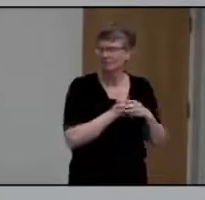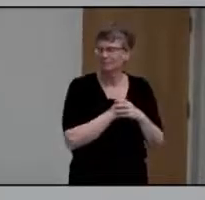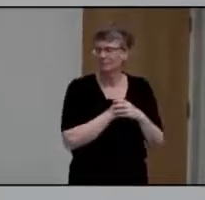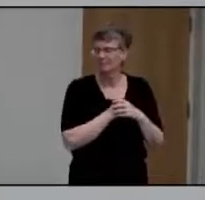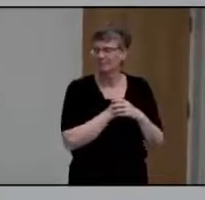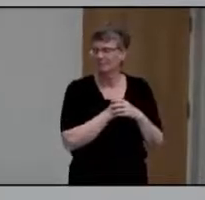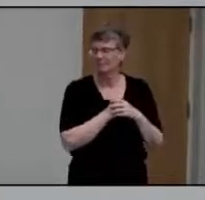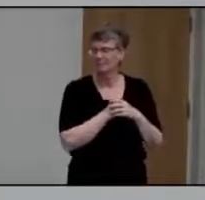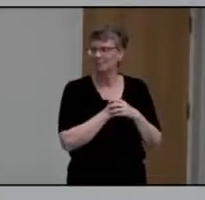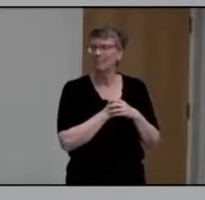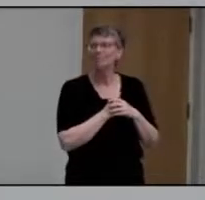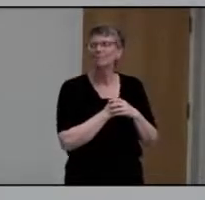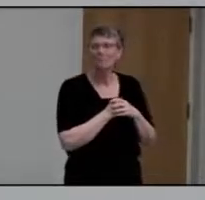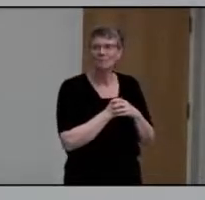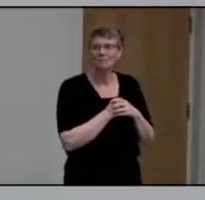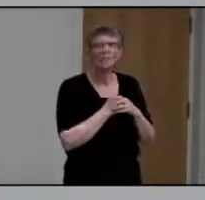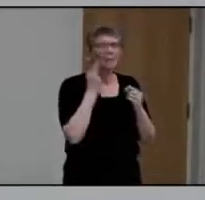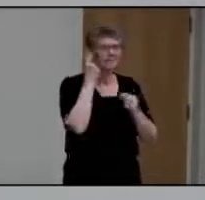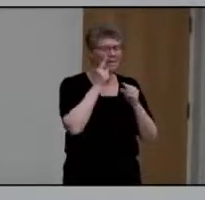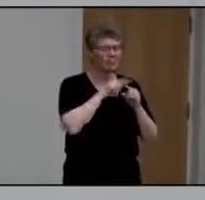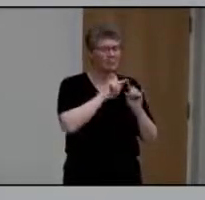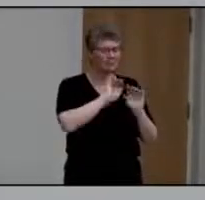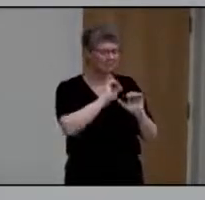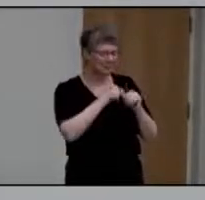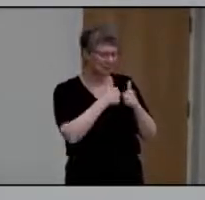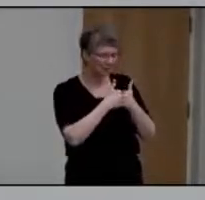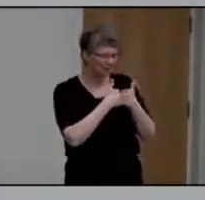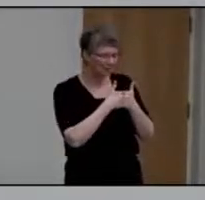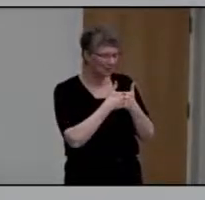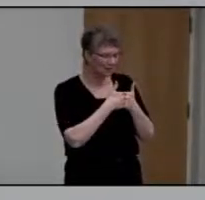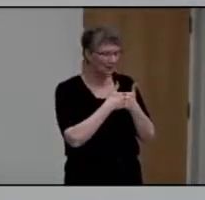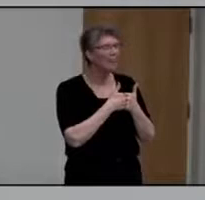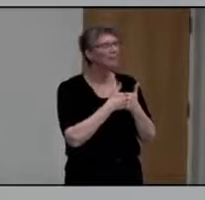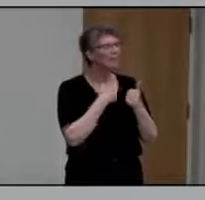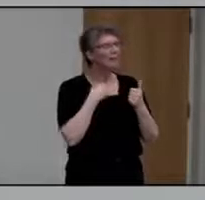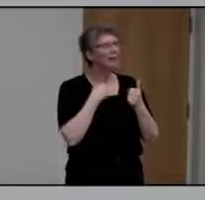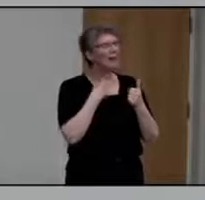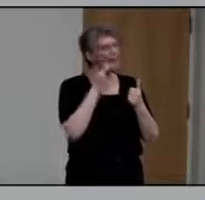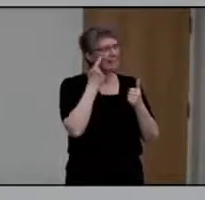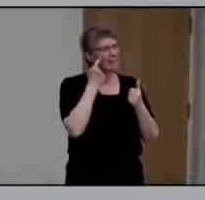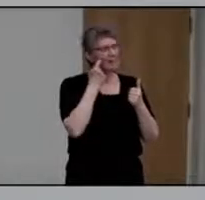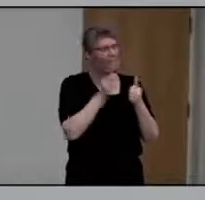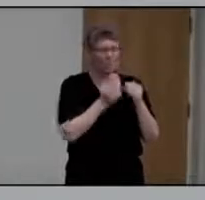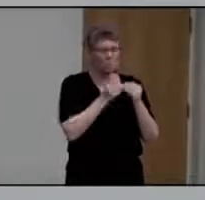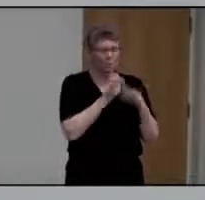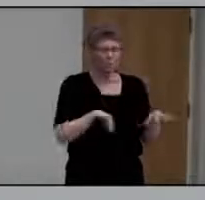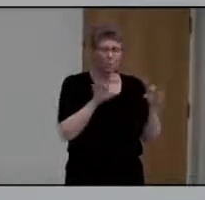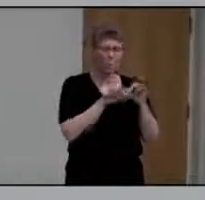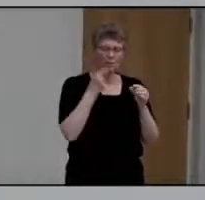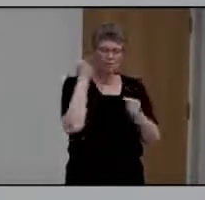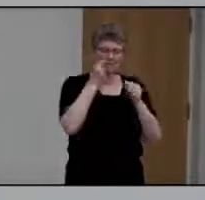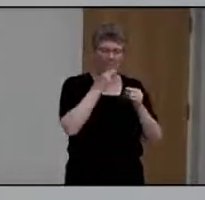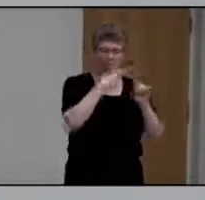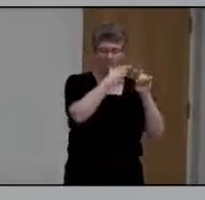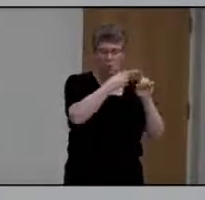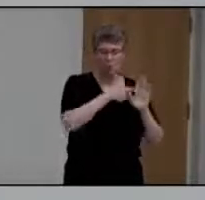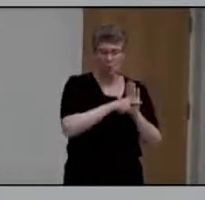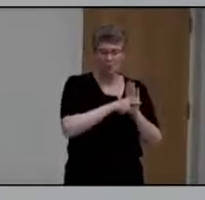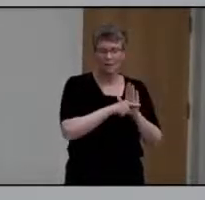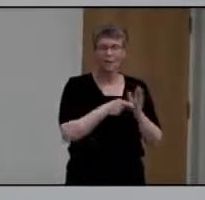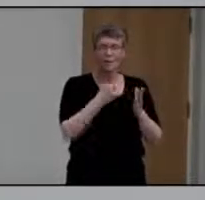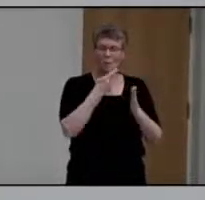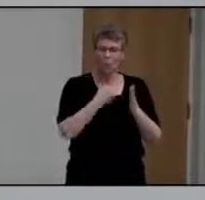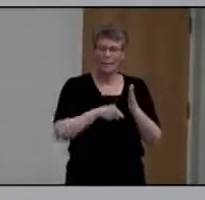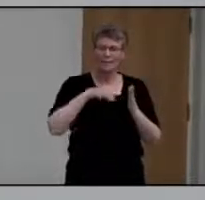answer on principle. It's much more important to think about what good can come out of it. Because really, my health data is my health